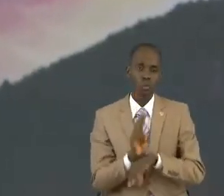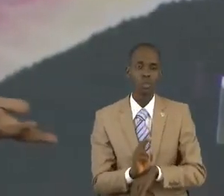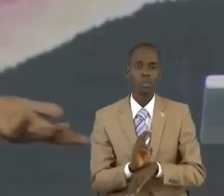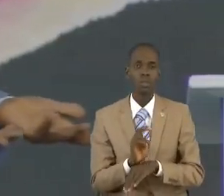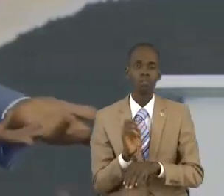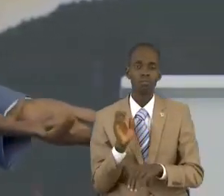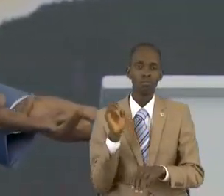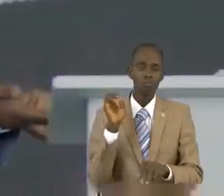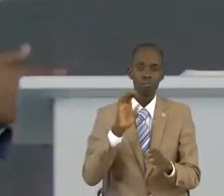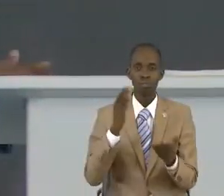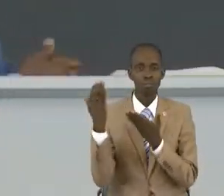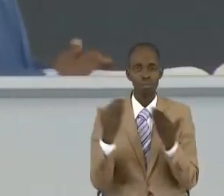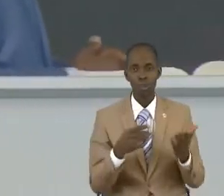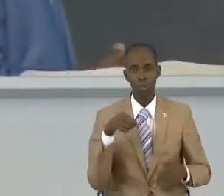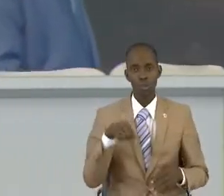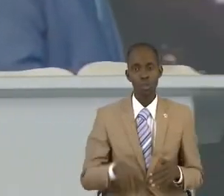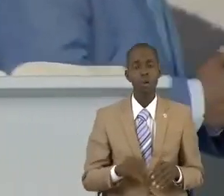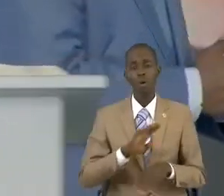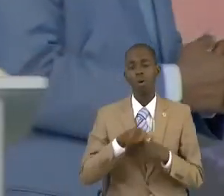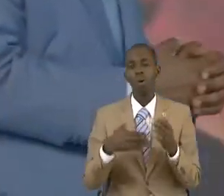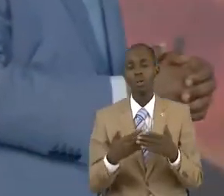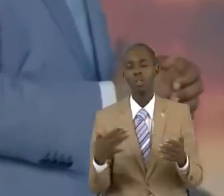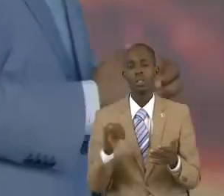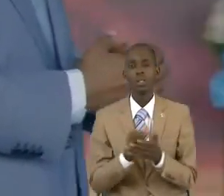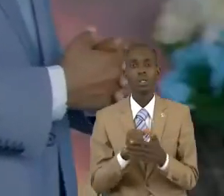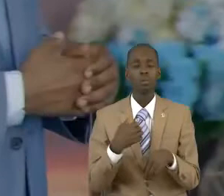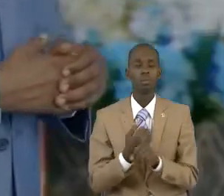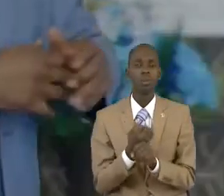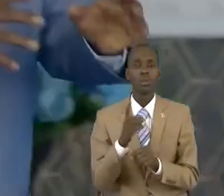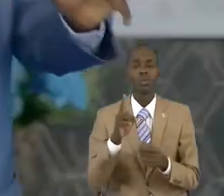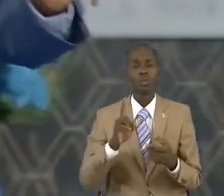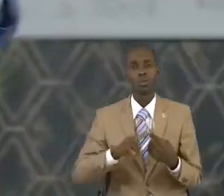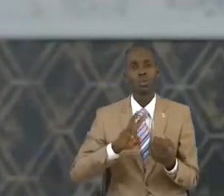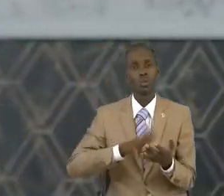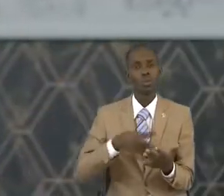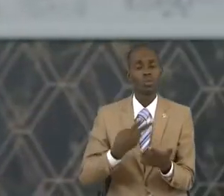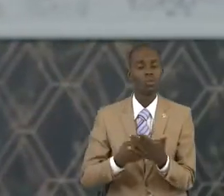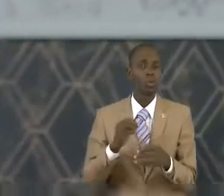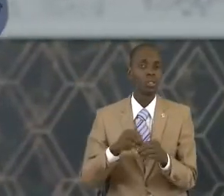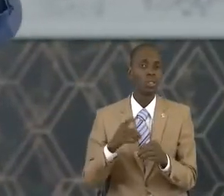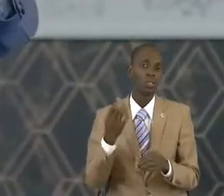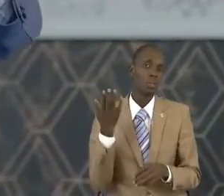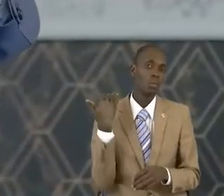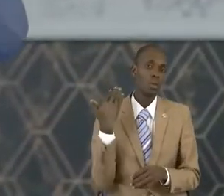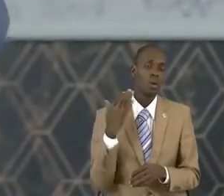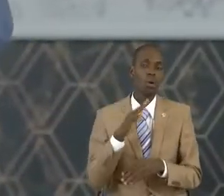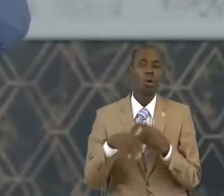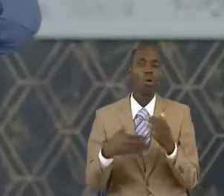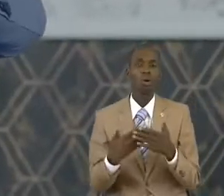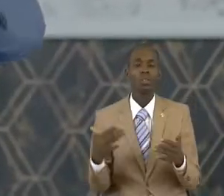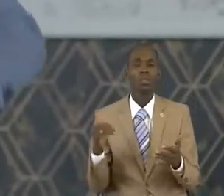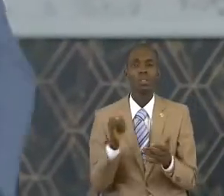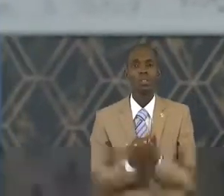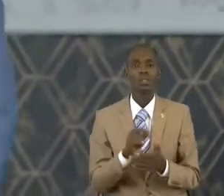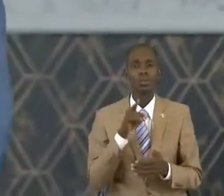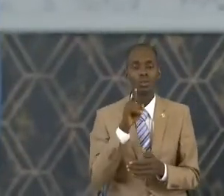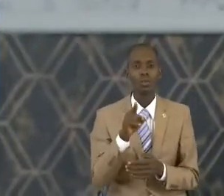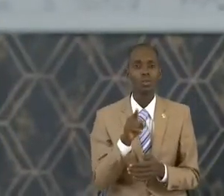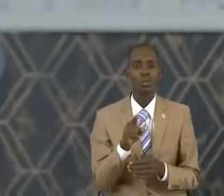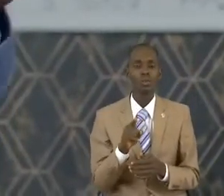that made you compromise in the past, all the things that made your life totally